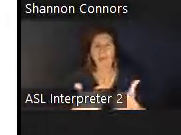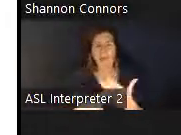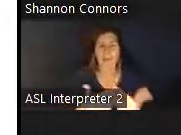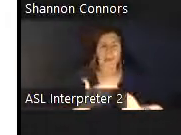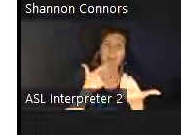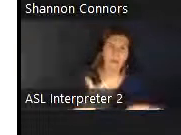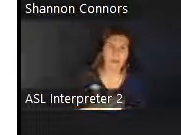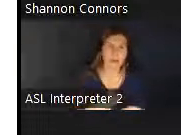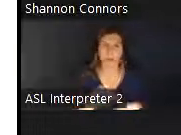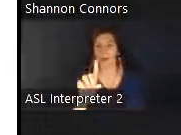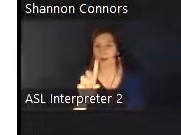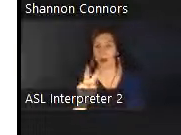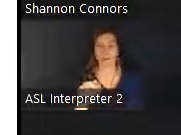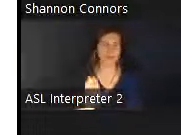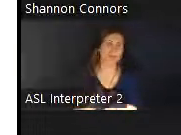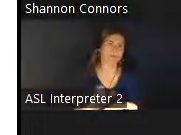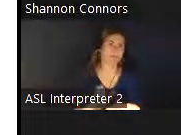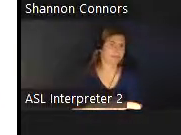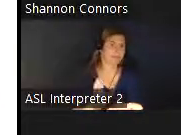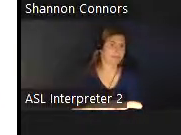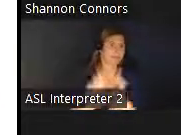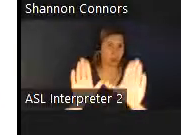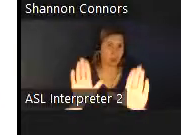Don's presentation.